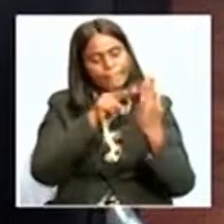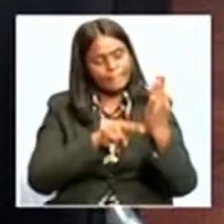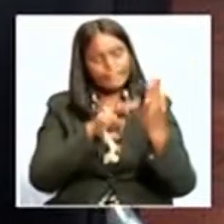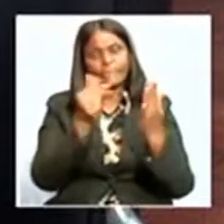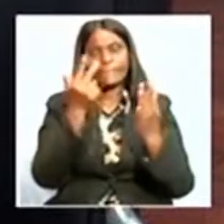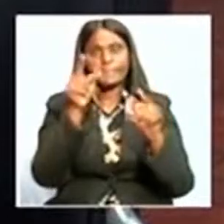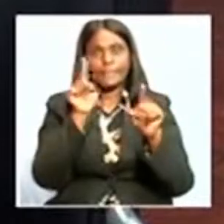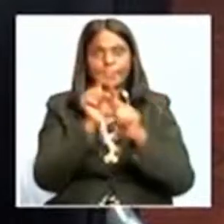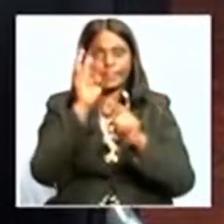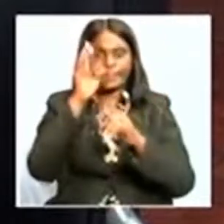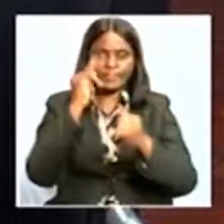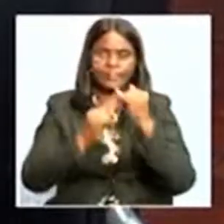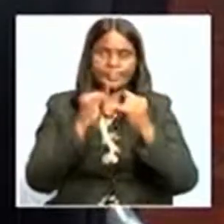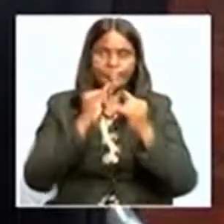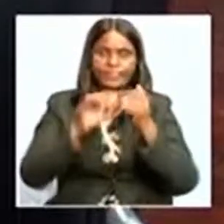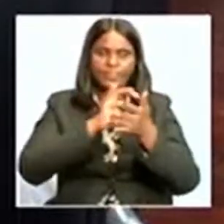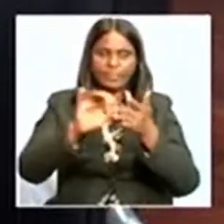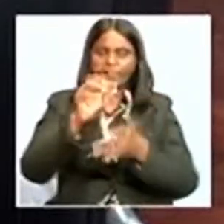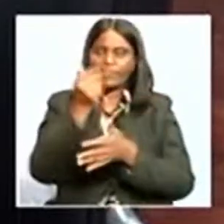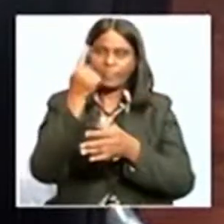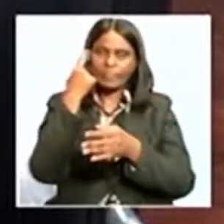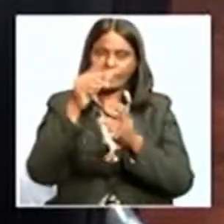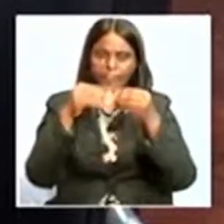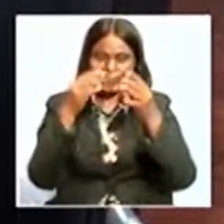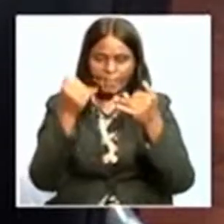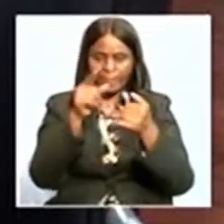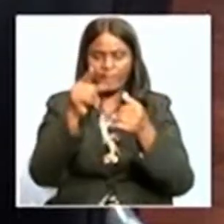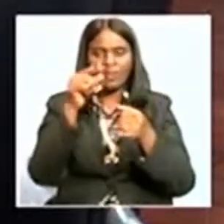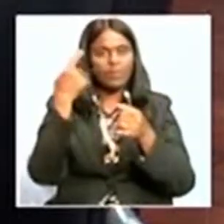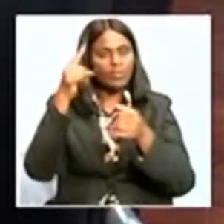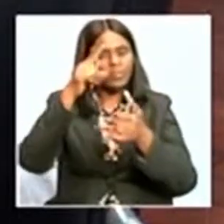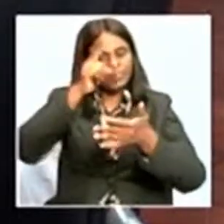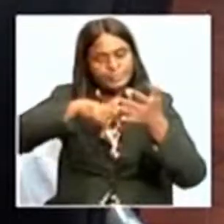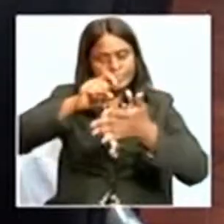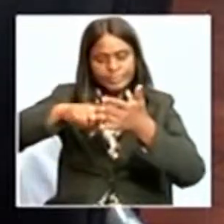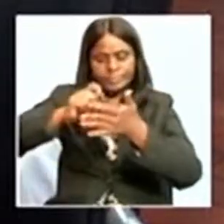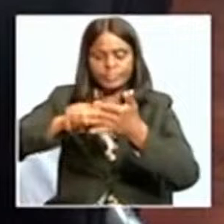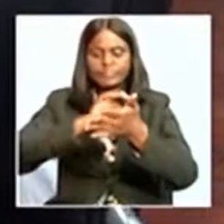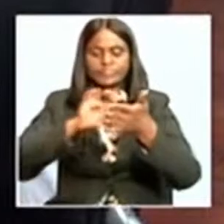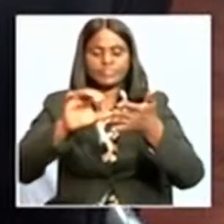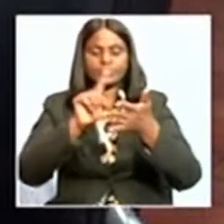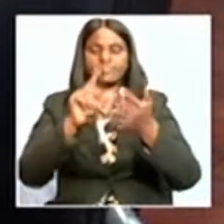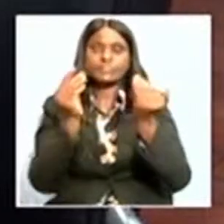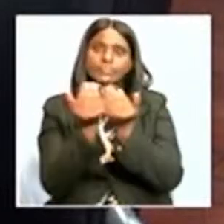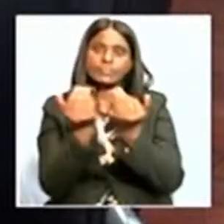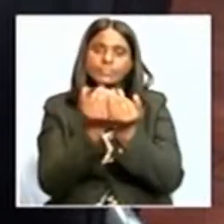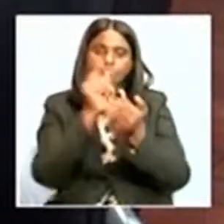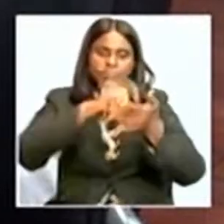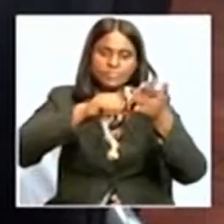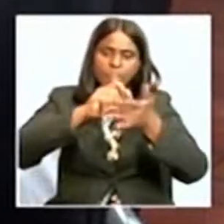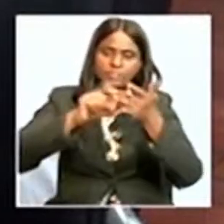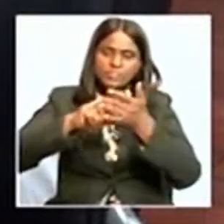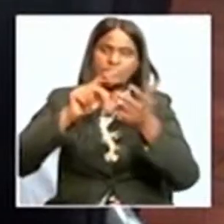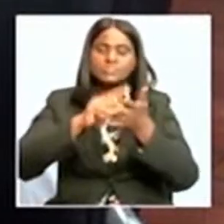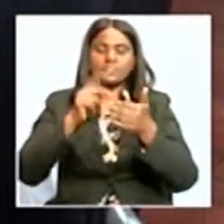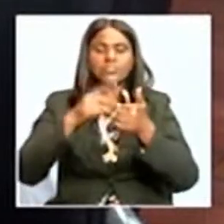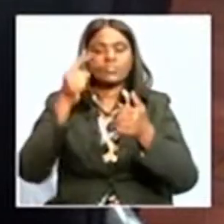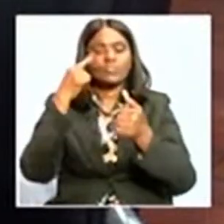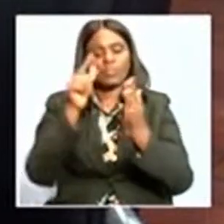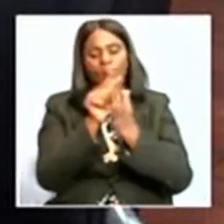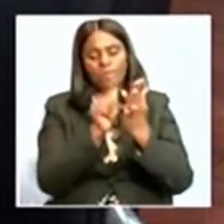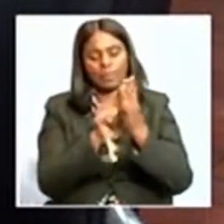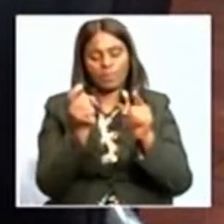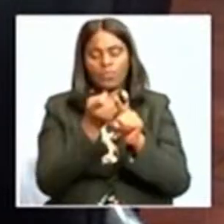and then we'll be done. So clause 13 provides for the amendment of the charging schedule. This clause seeks to amend the charging schedule of the Principal Act by